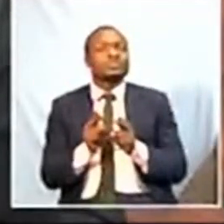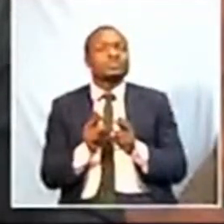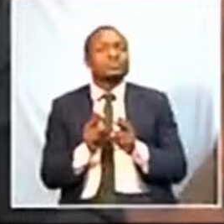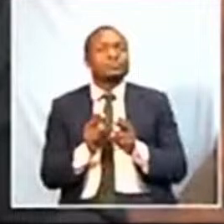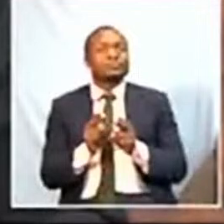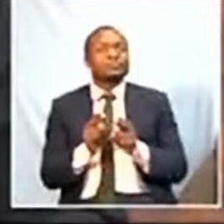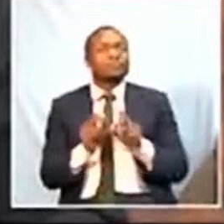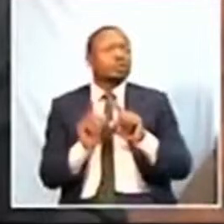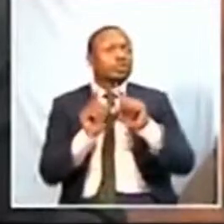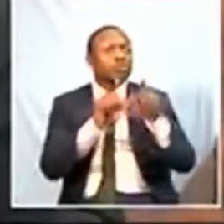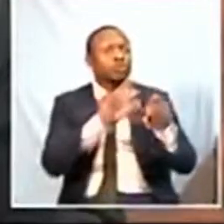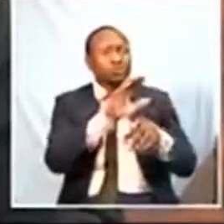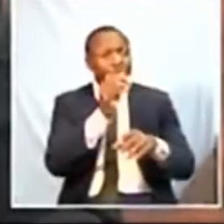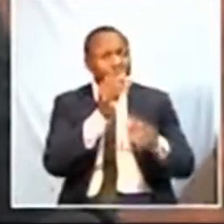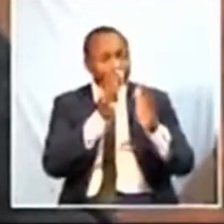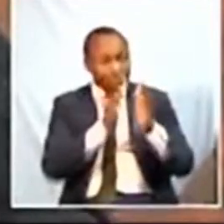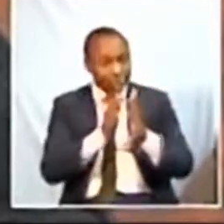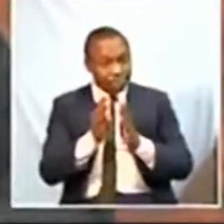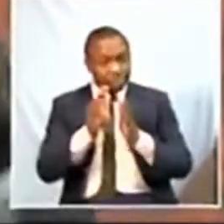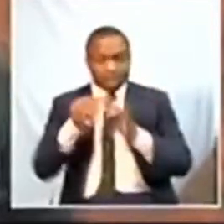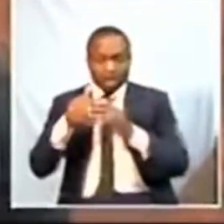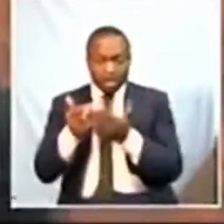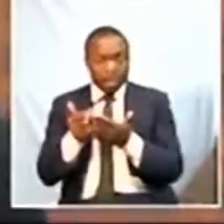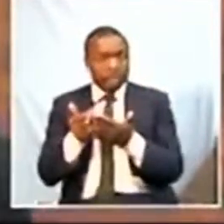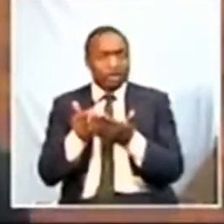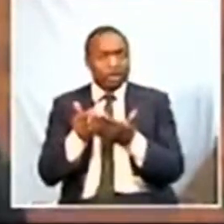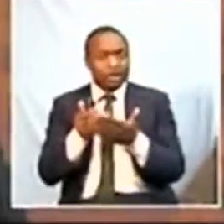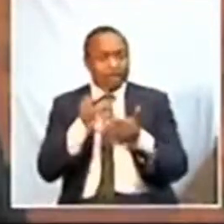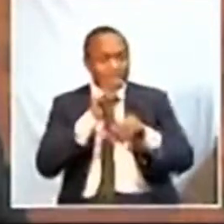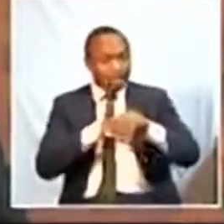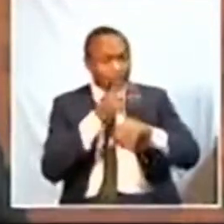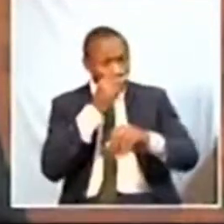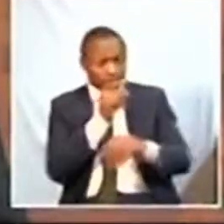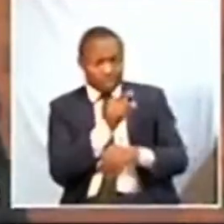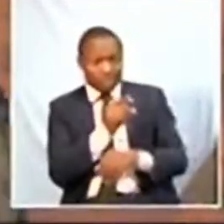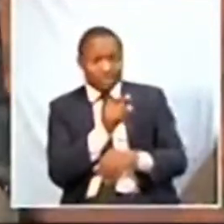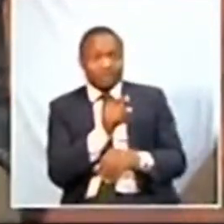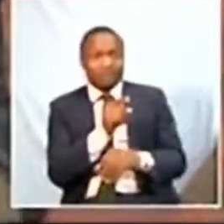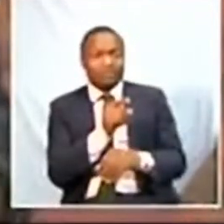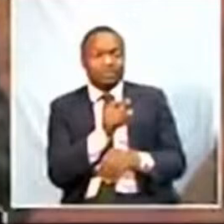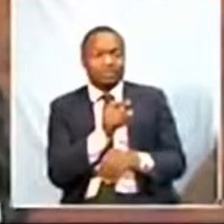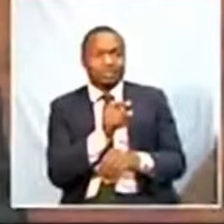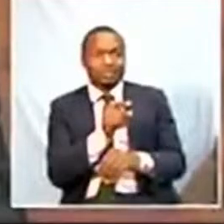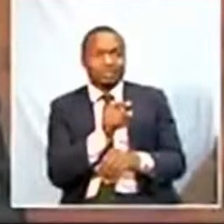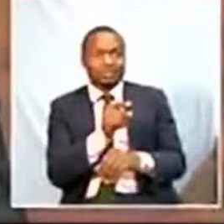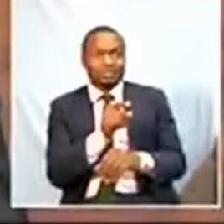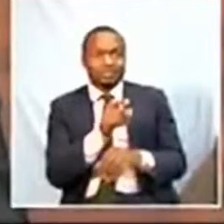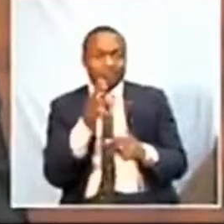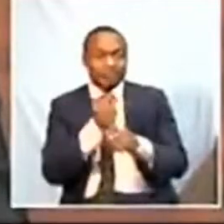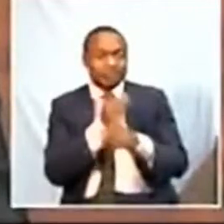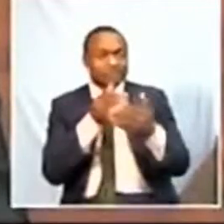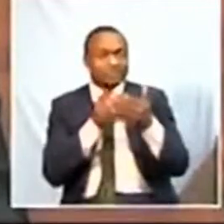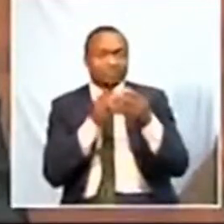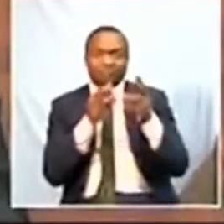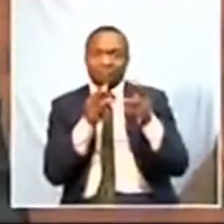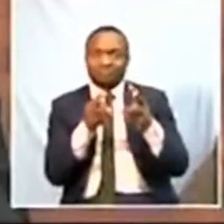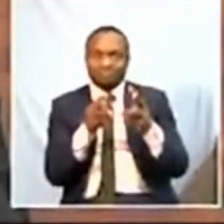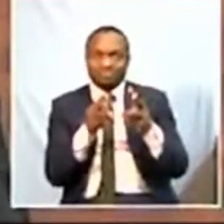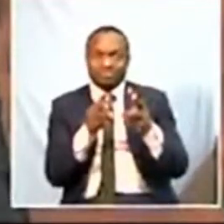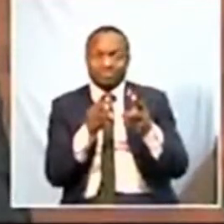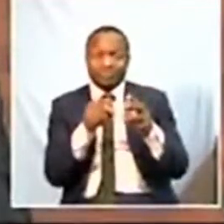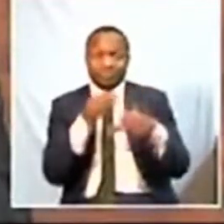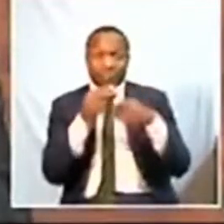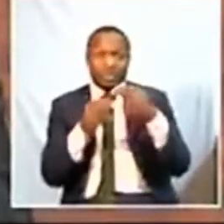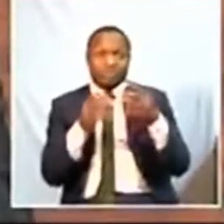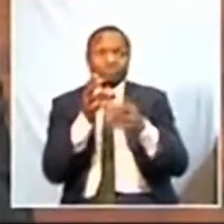Even when you go back, you start preparing, how do we go this time? You saw that we are going to take it this way. Then we are